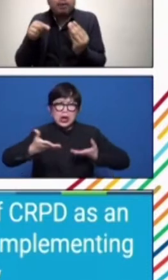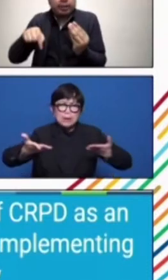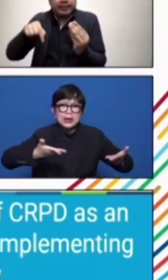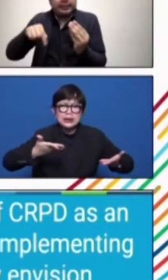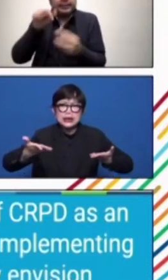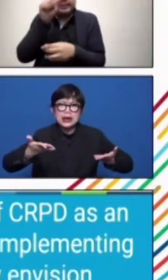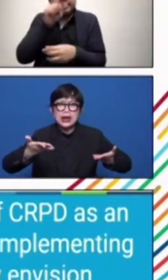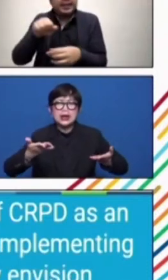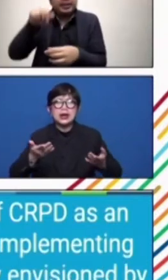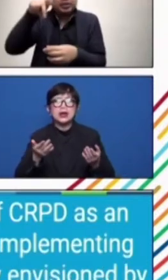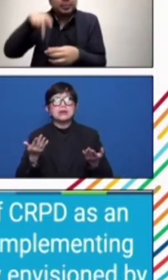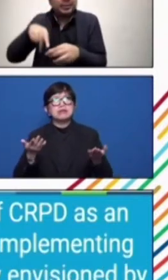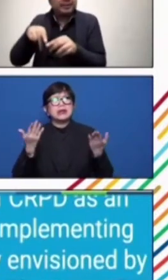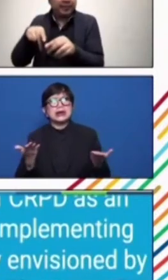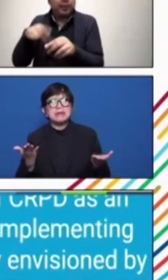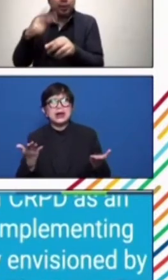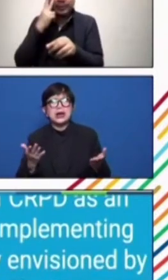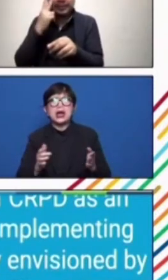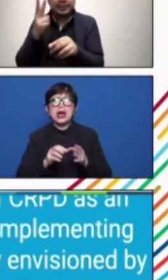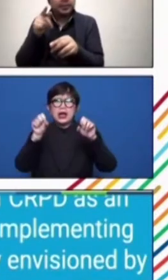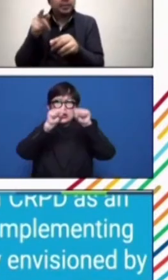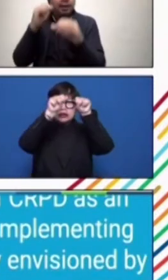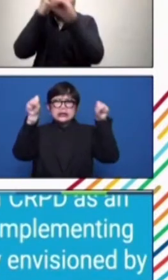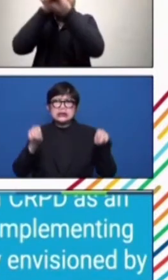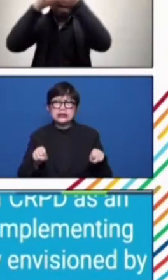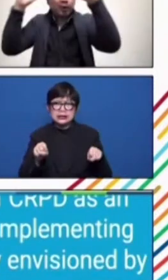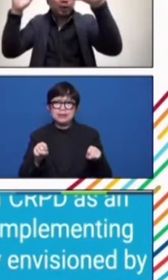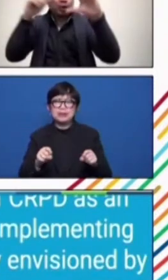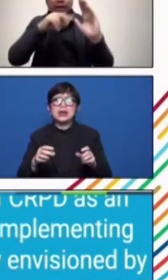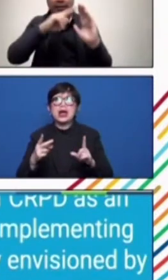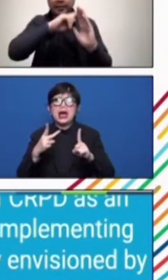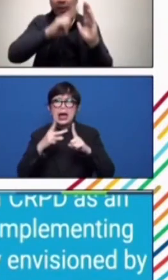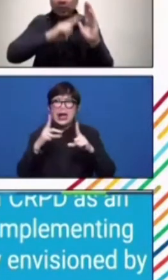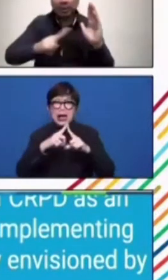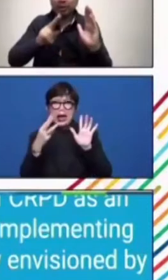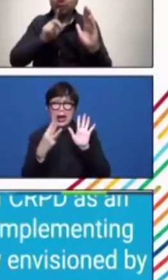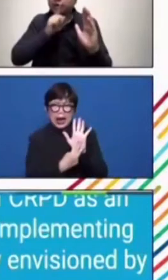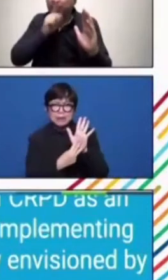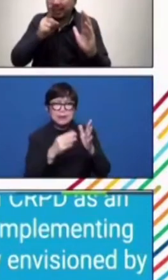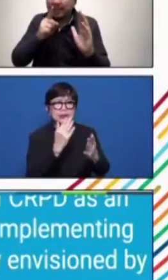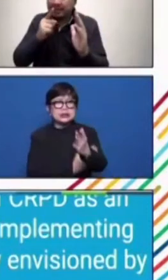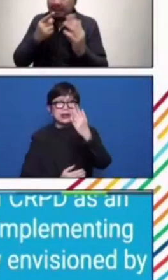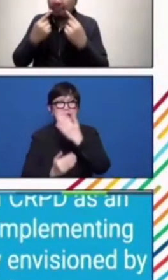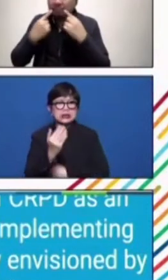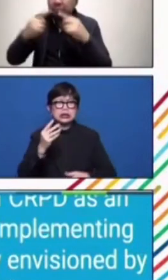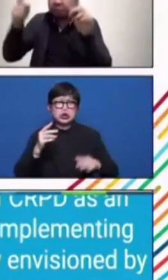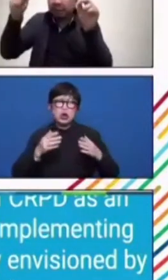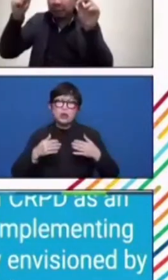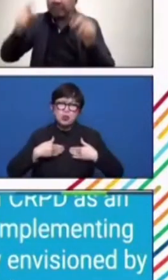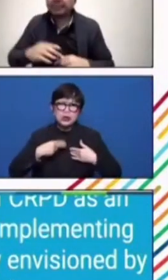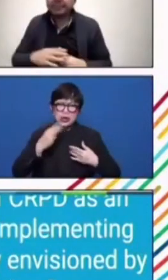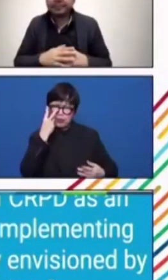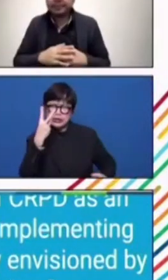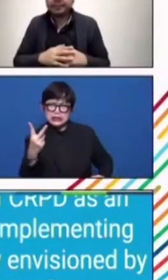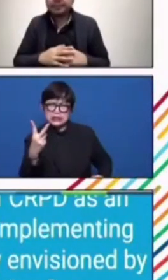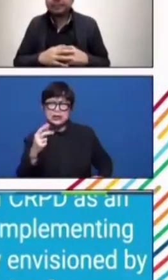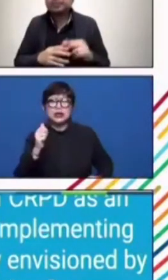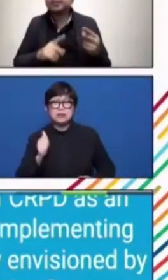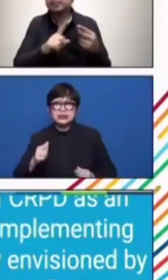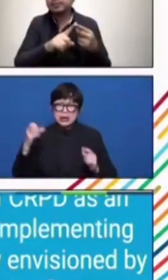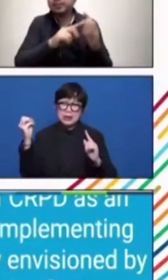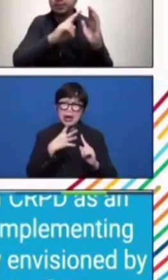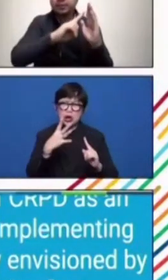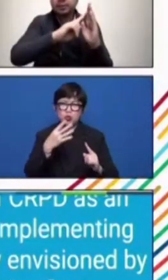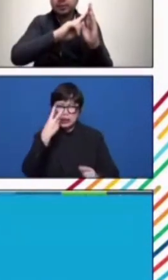by the convention affect the legal View and reform our state practice first clpd is the